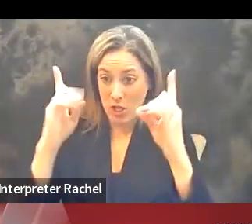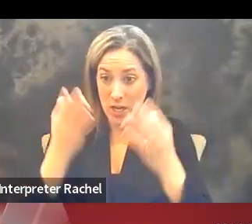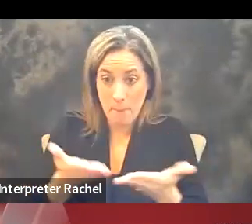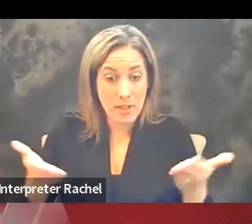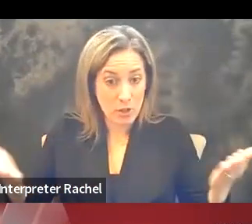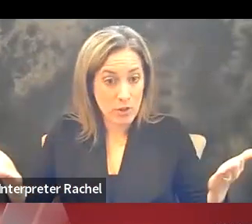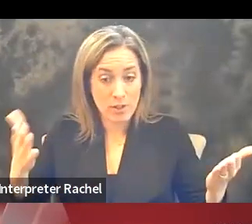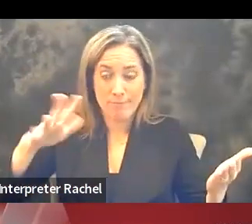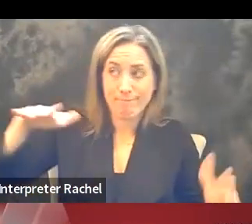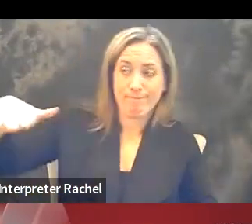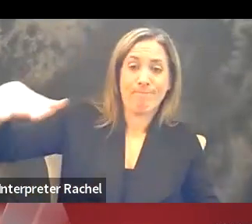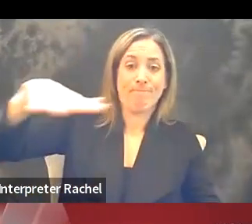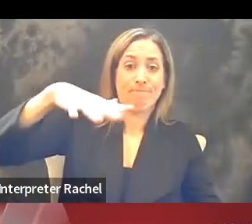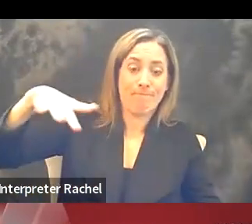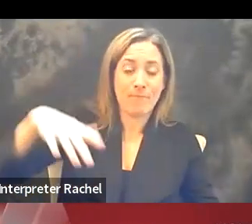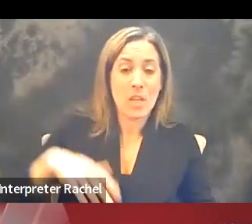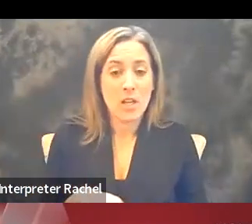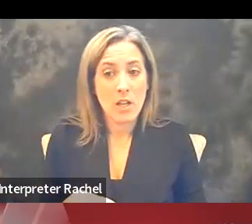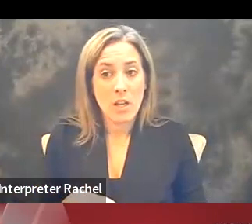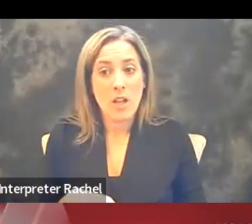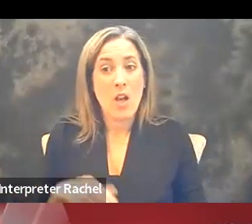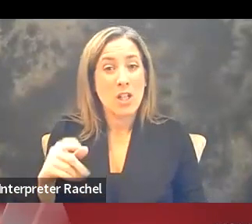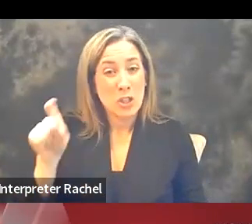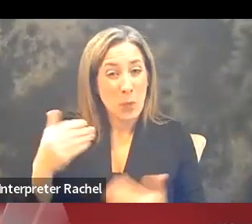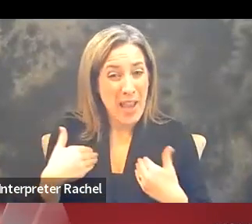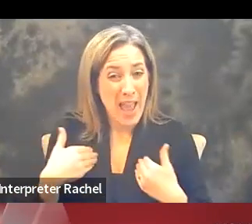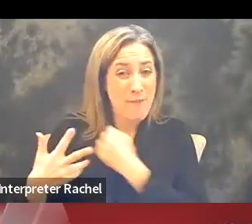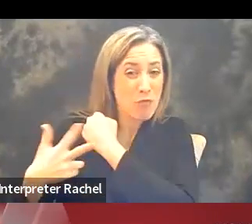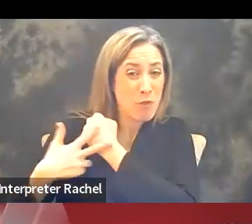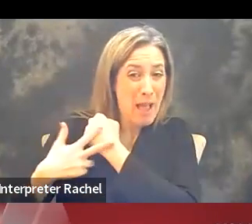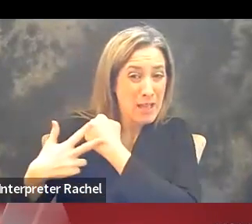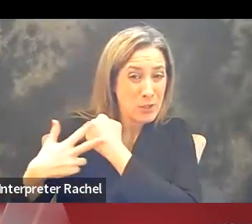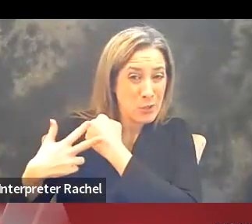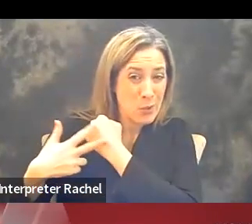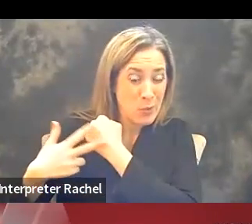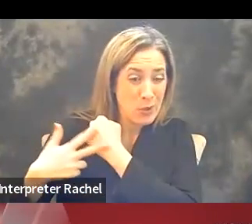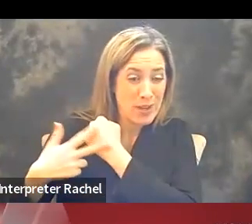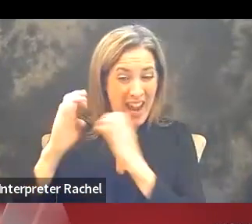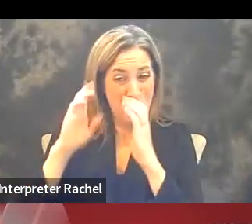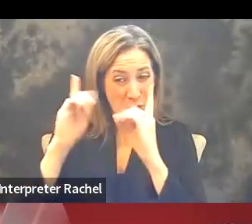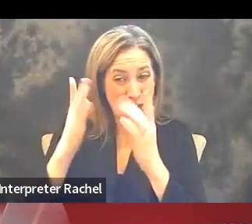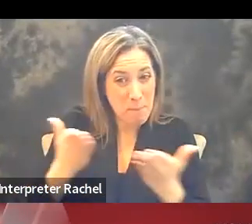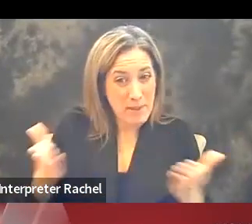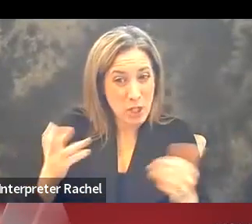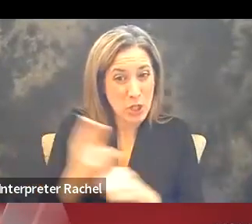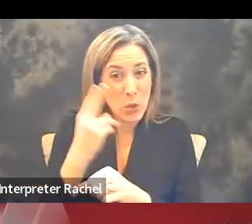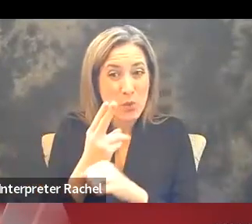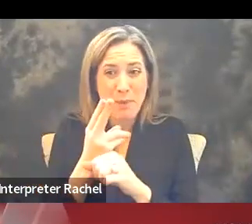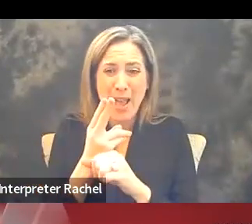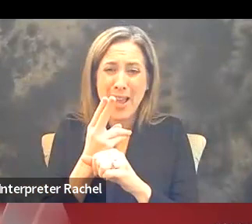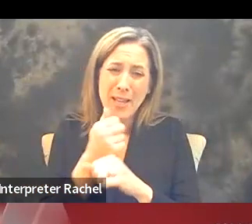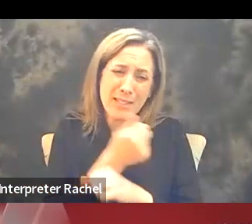there, would having a repository of educational materials that can be used by multiple